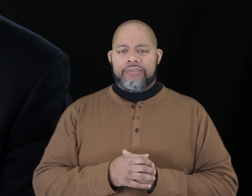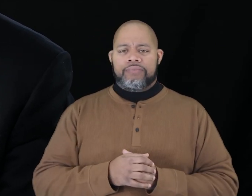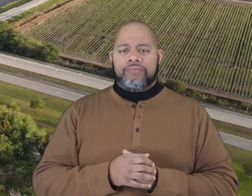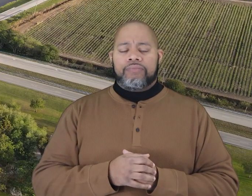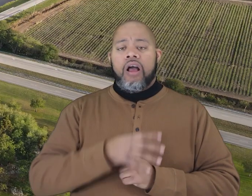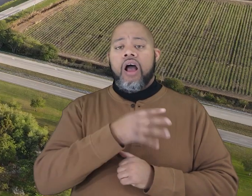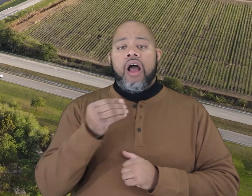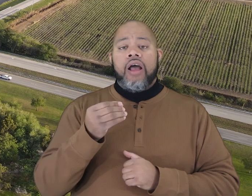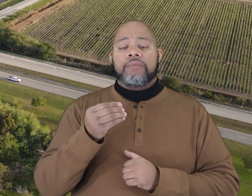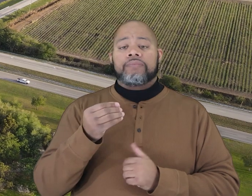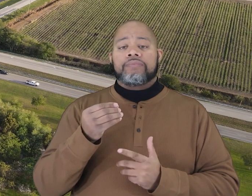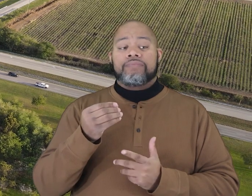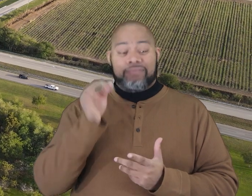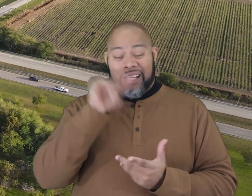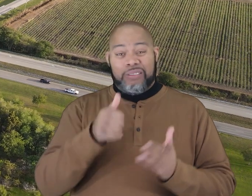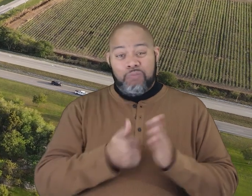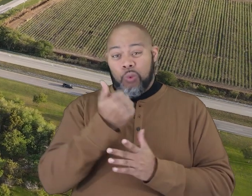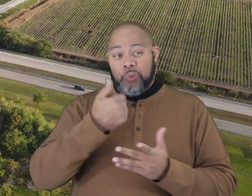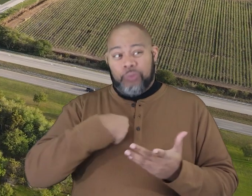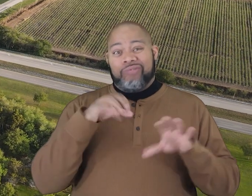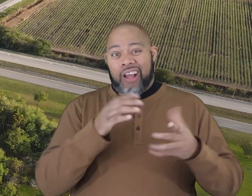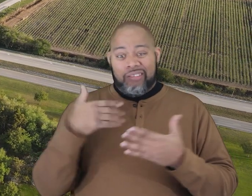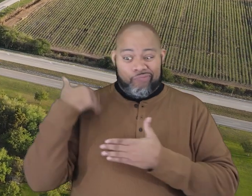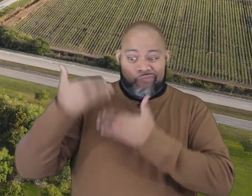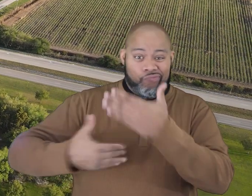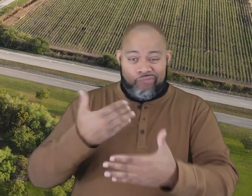use. And that's what we've done.